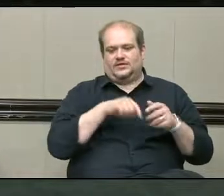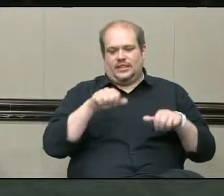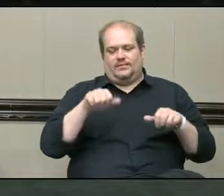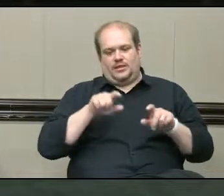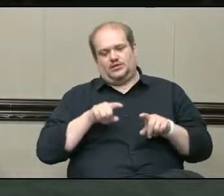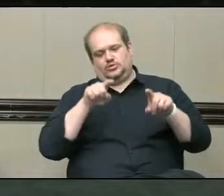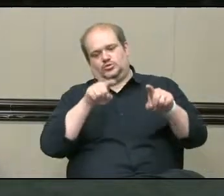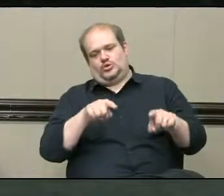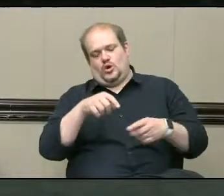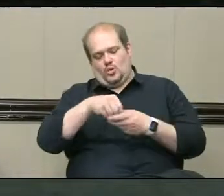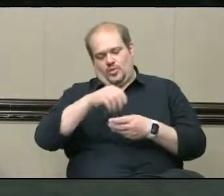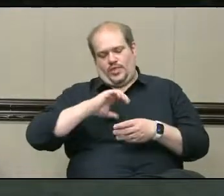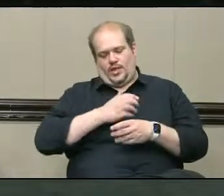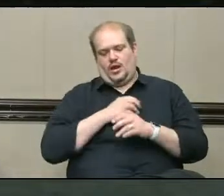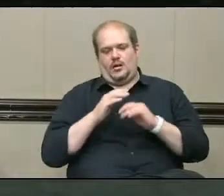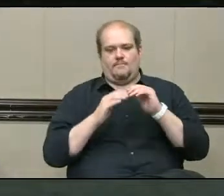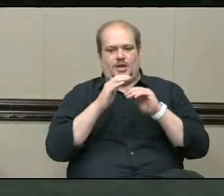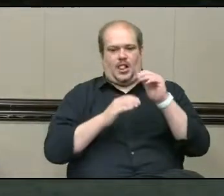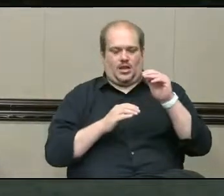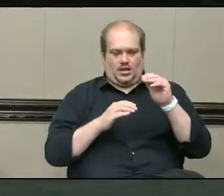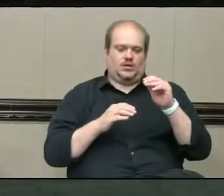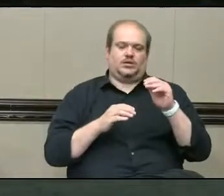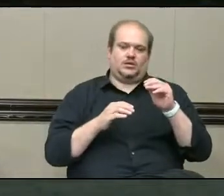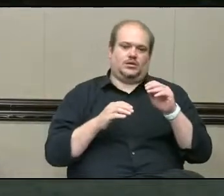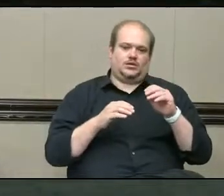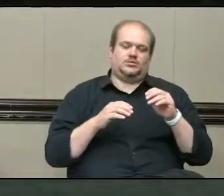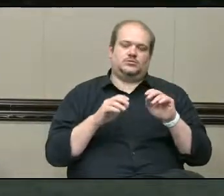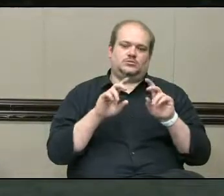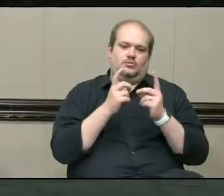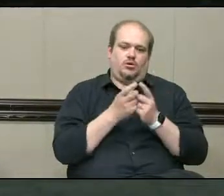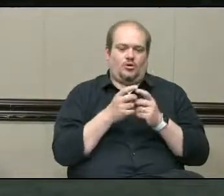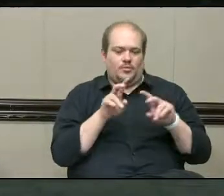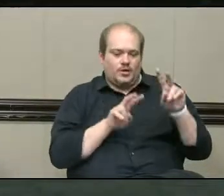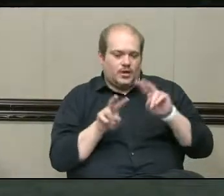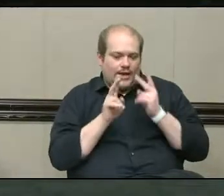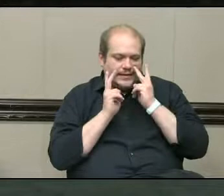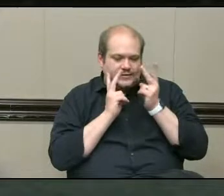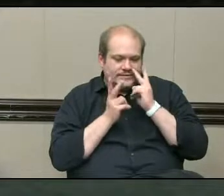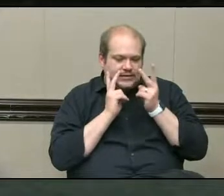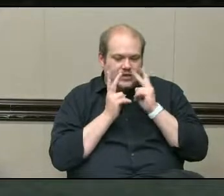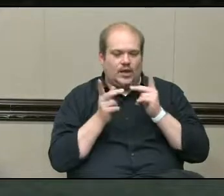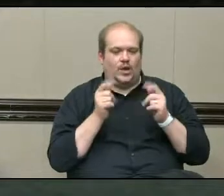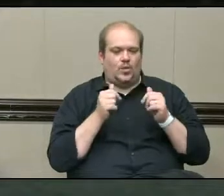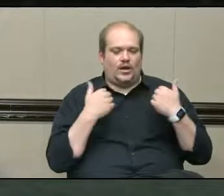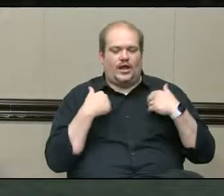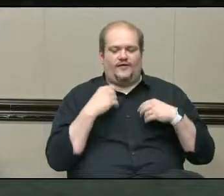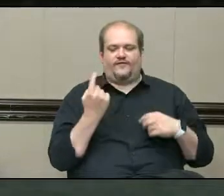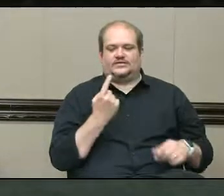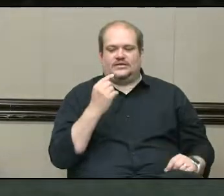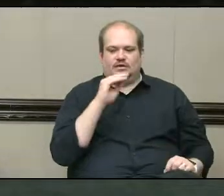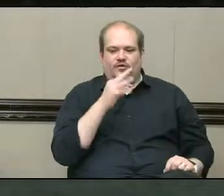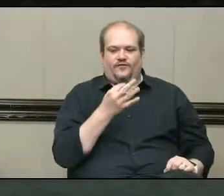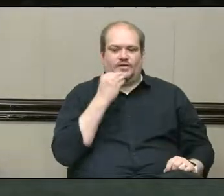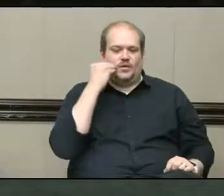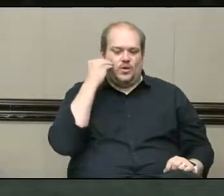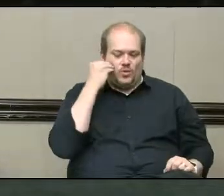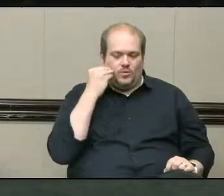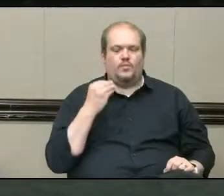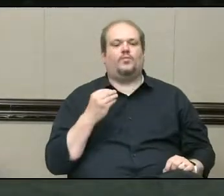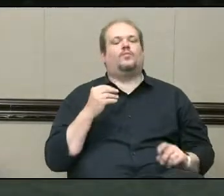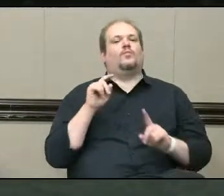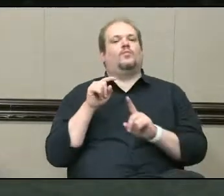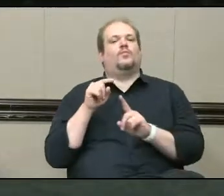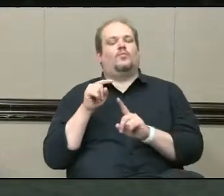out within our building construction department and see, when they do single family homes